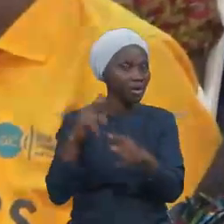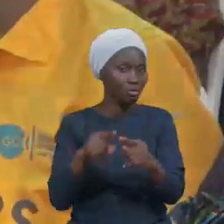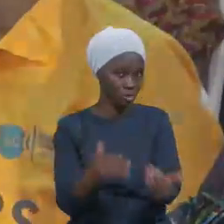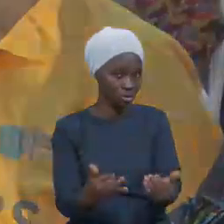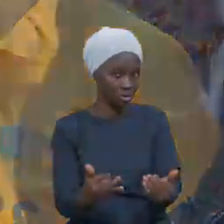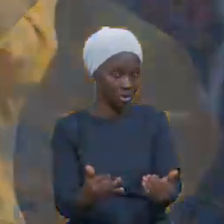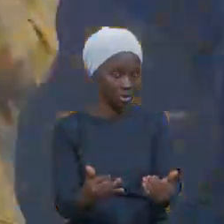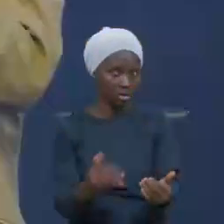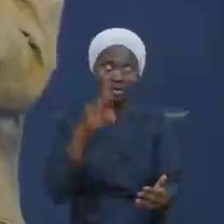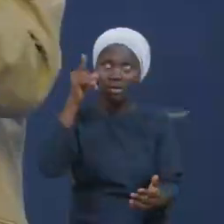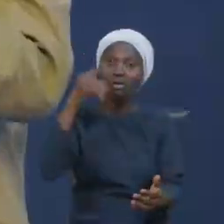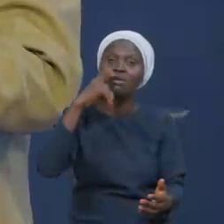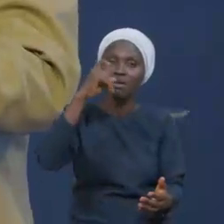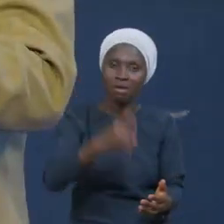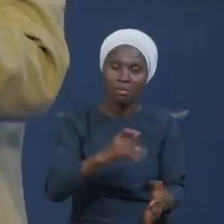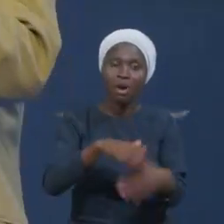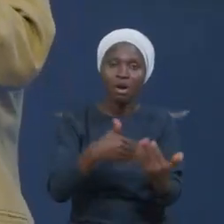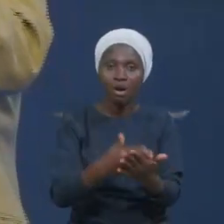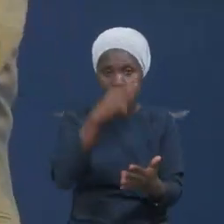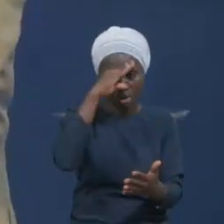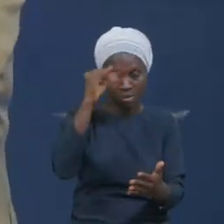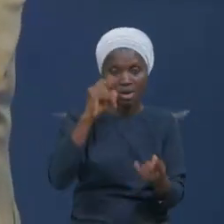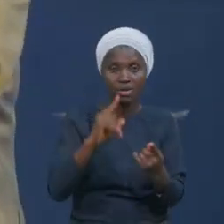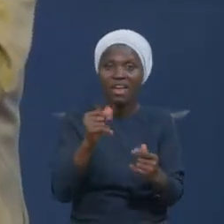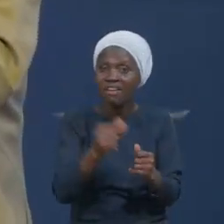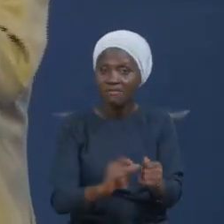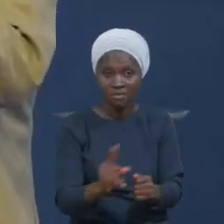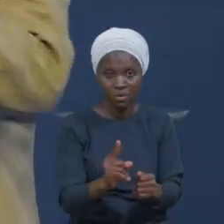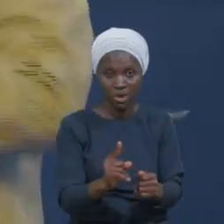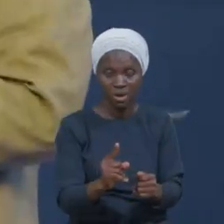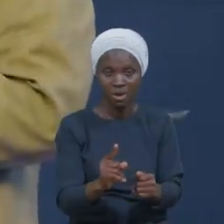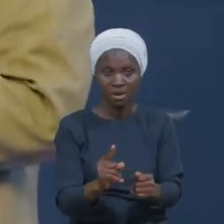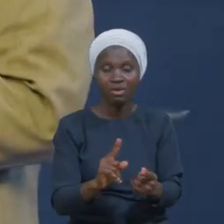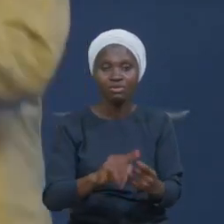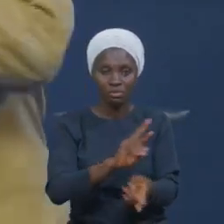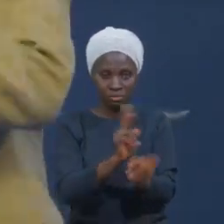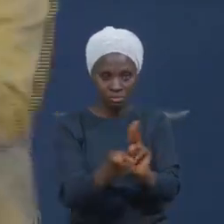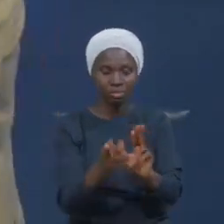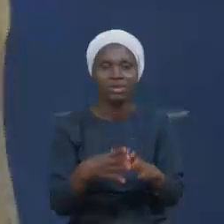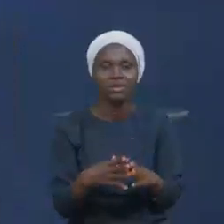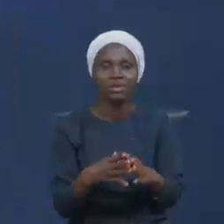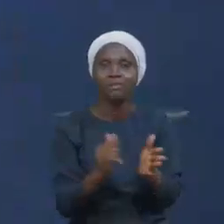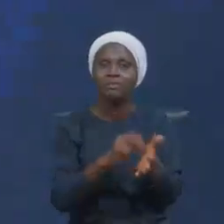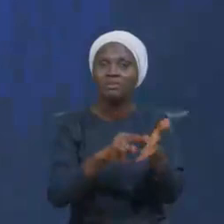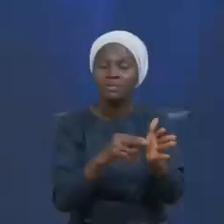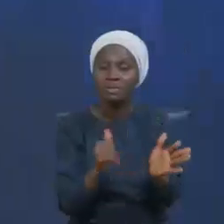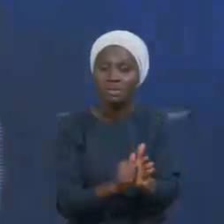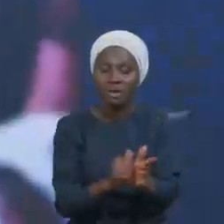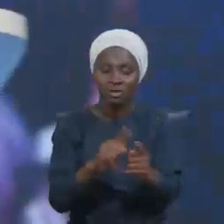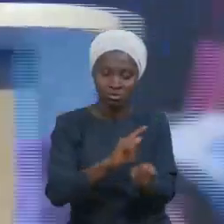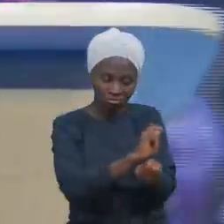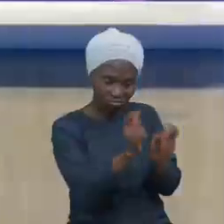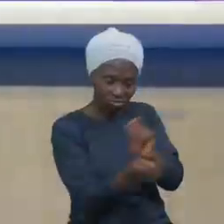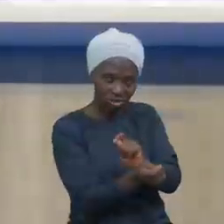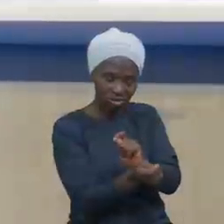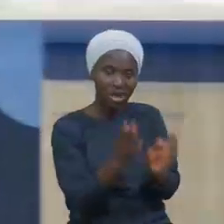now he commandeth all men everywhere to repent. That means to turn around and